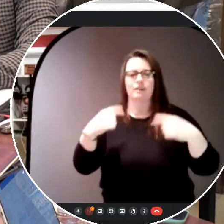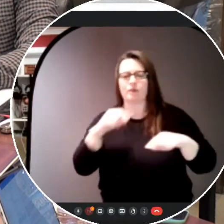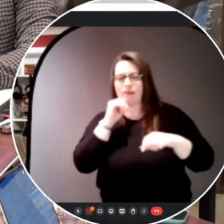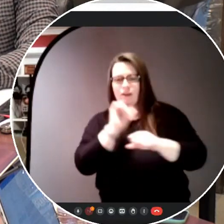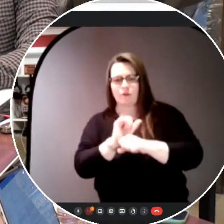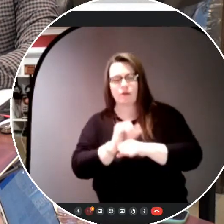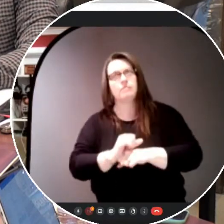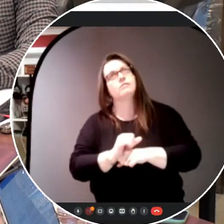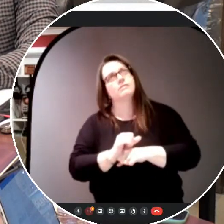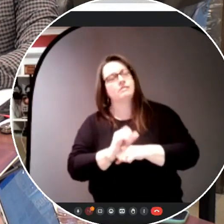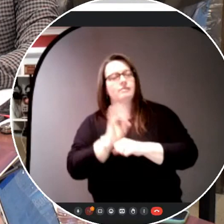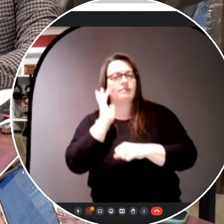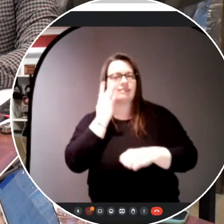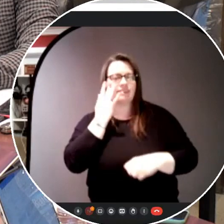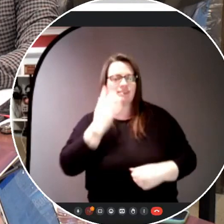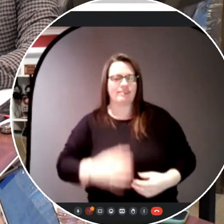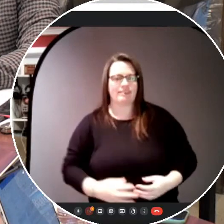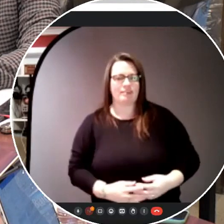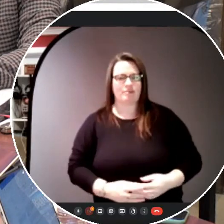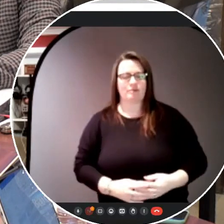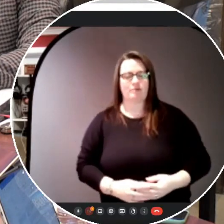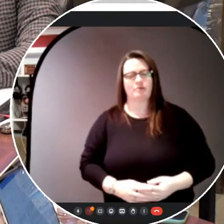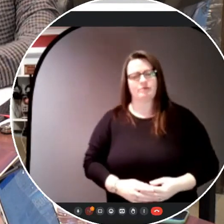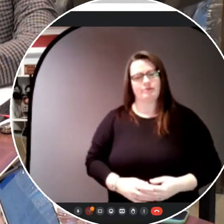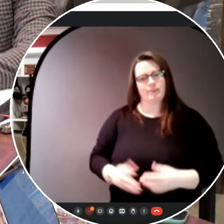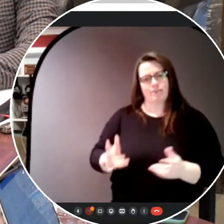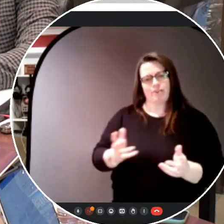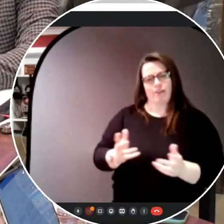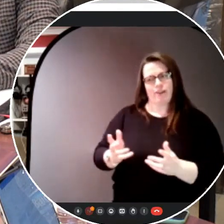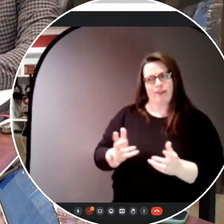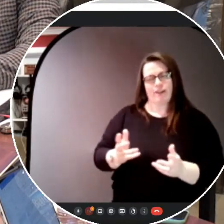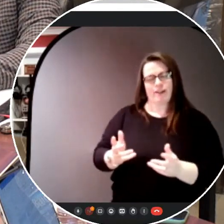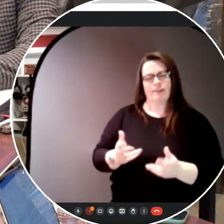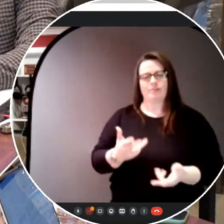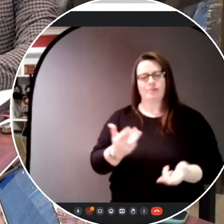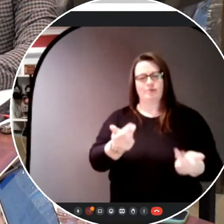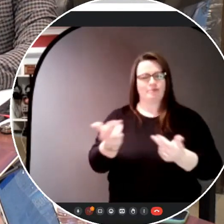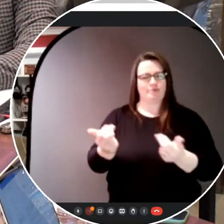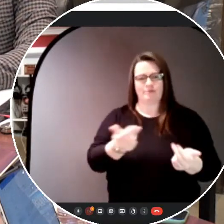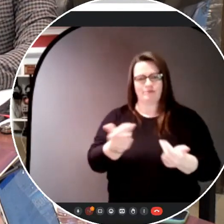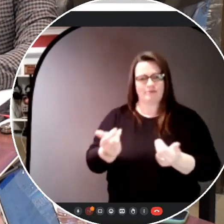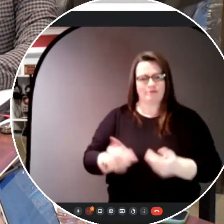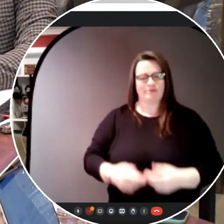the tech people advise you to reboot.